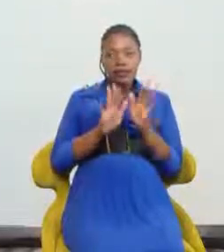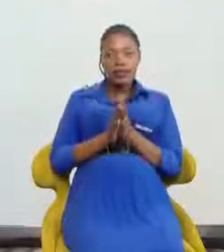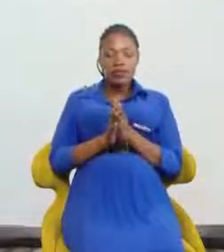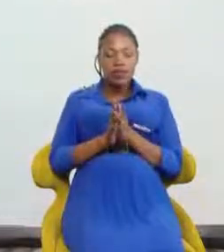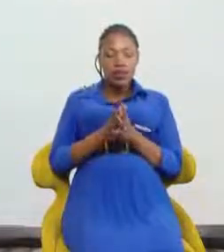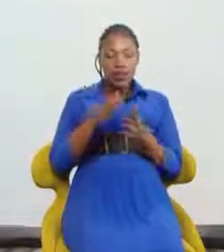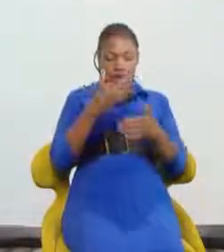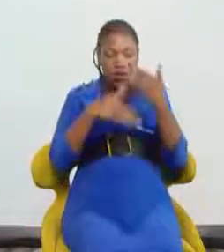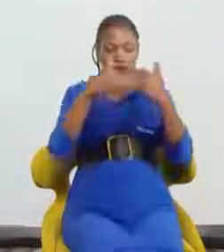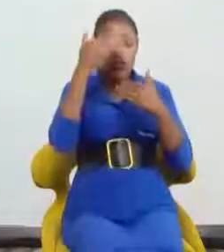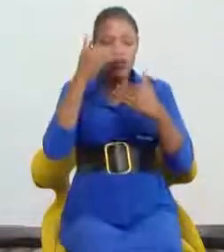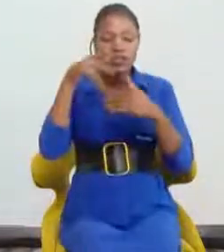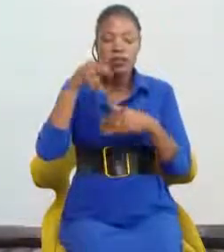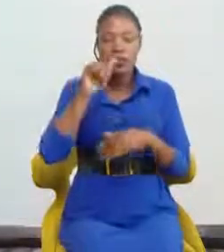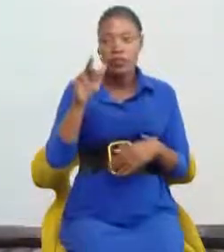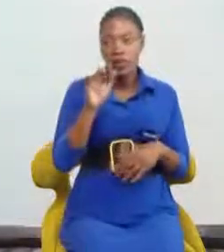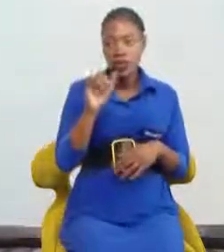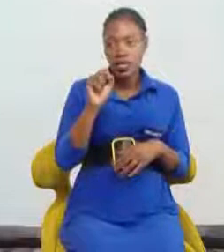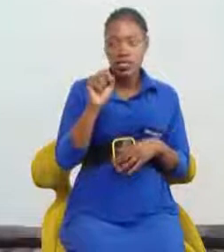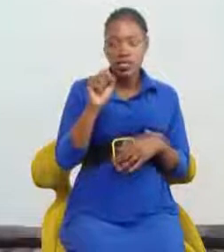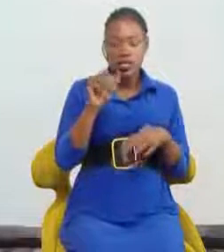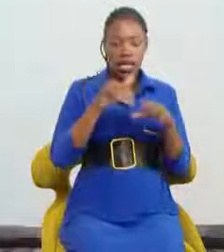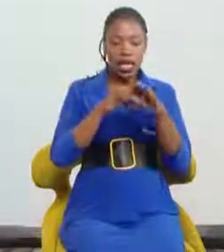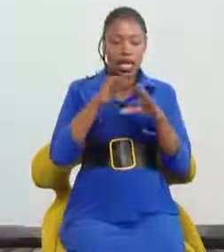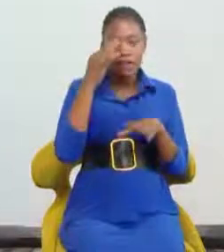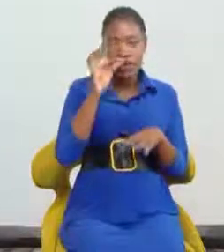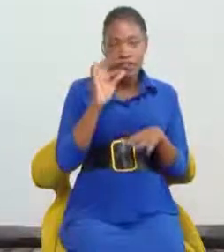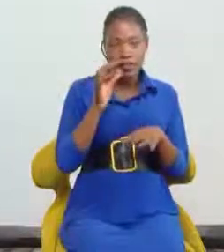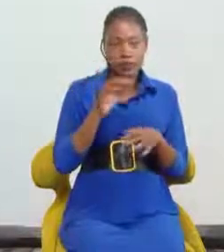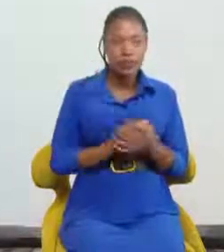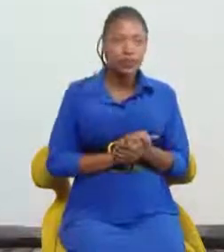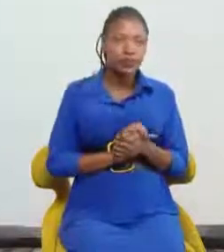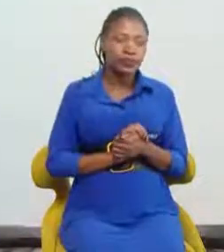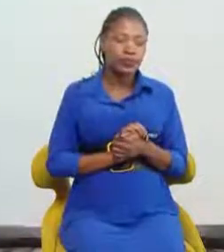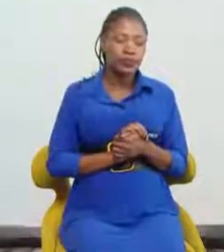at University Paris 8 in Paris, France.